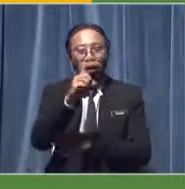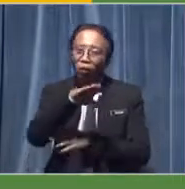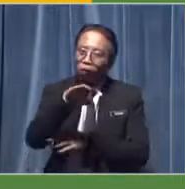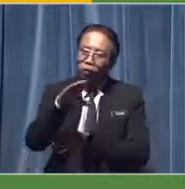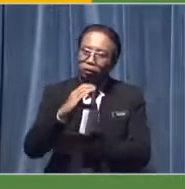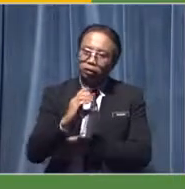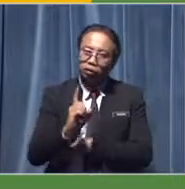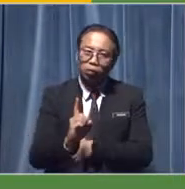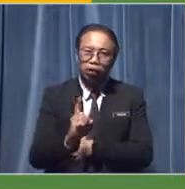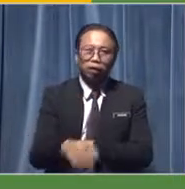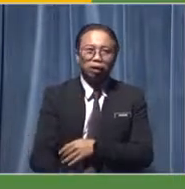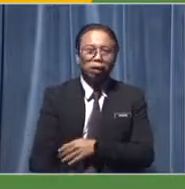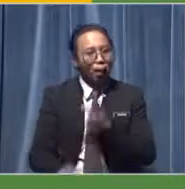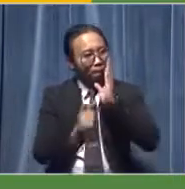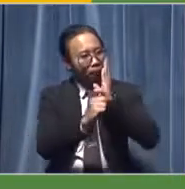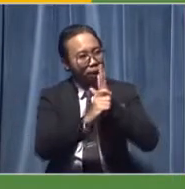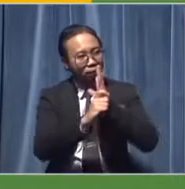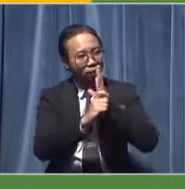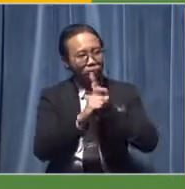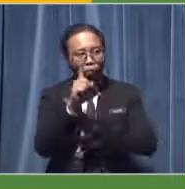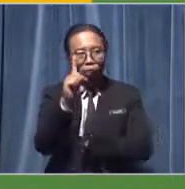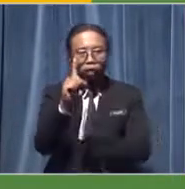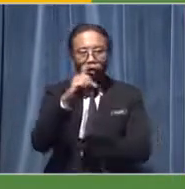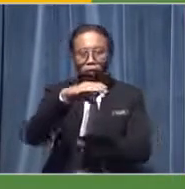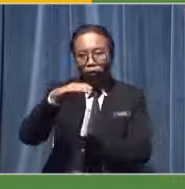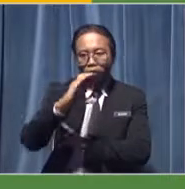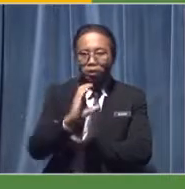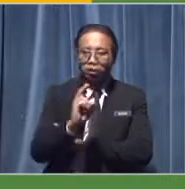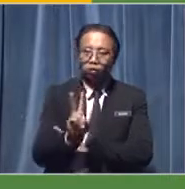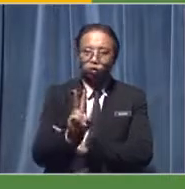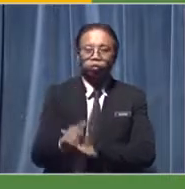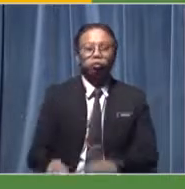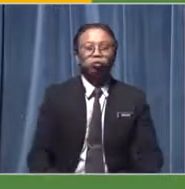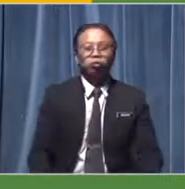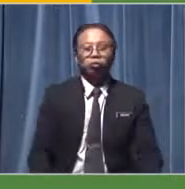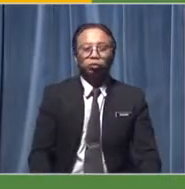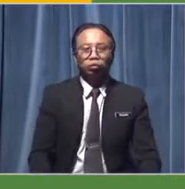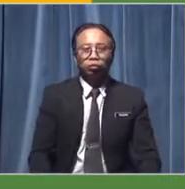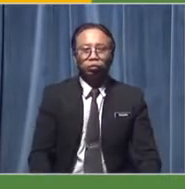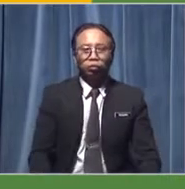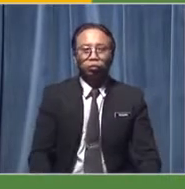over C1 plus 1 over C2.